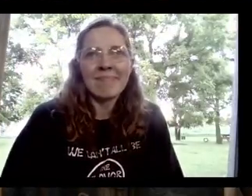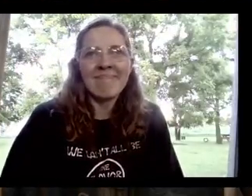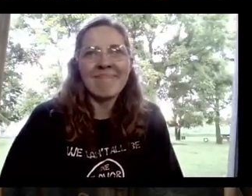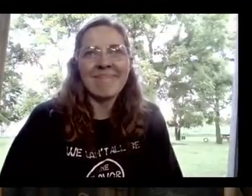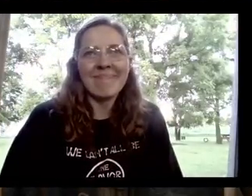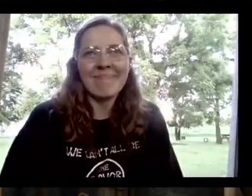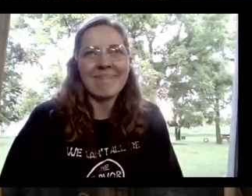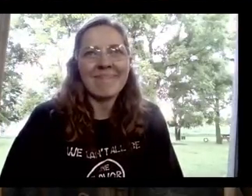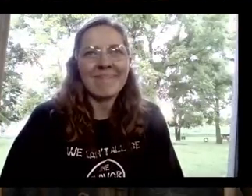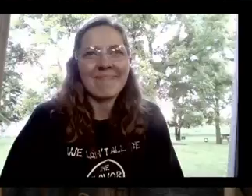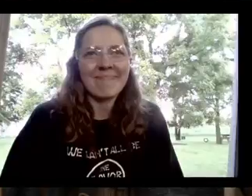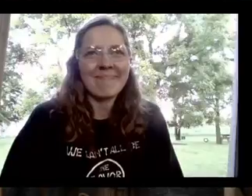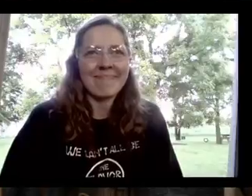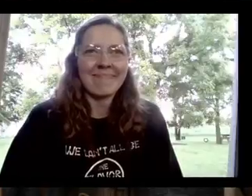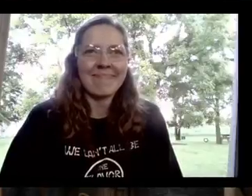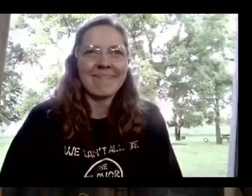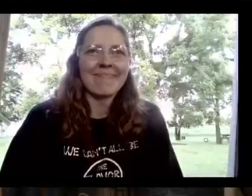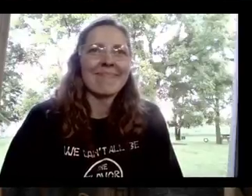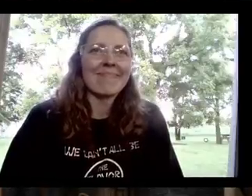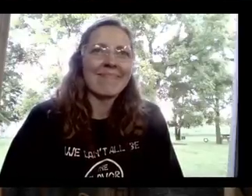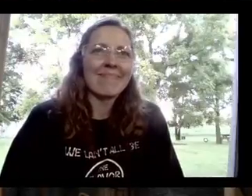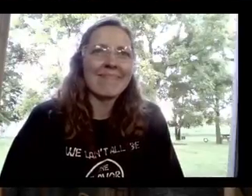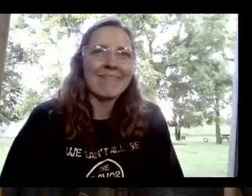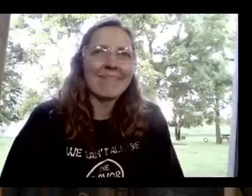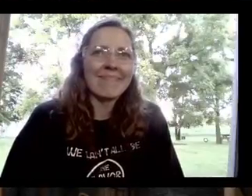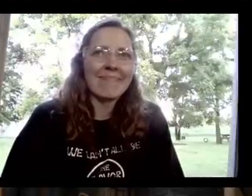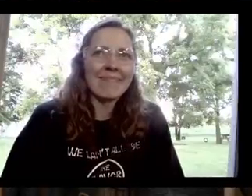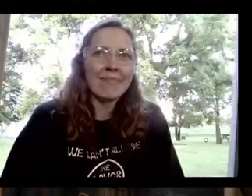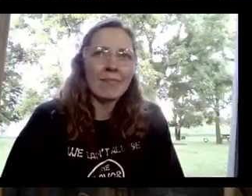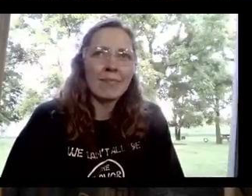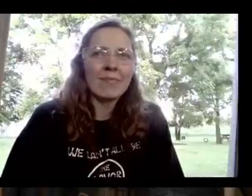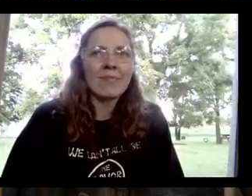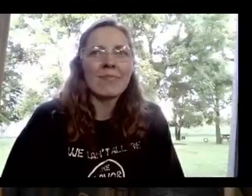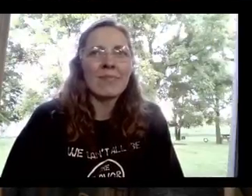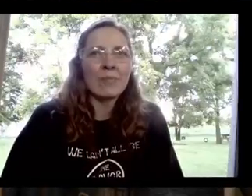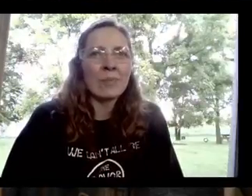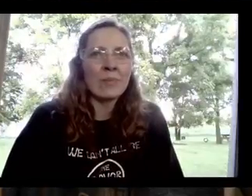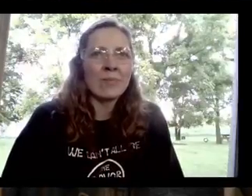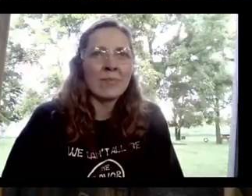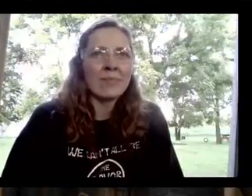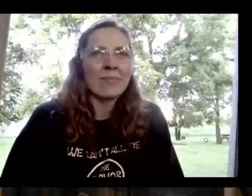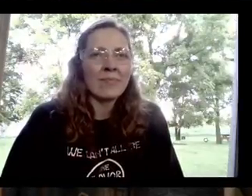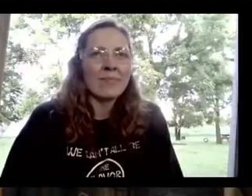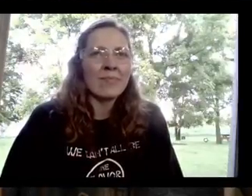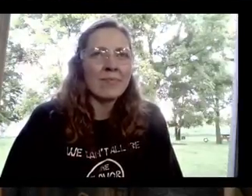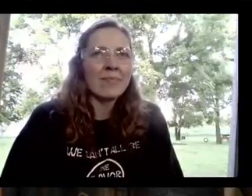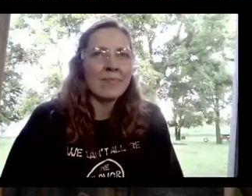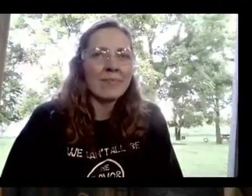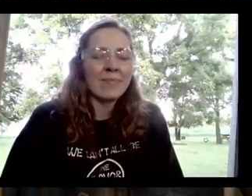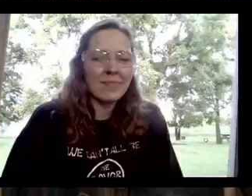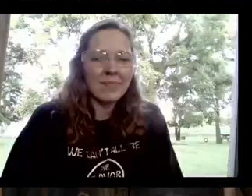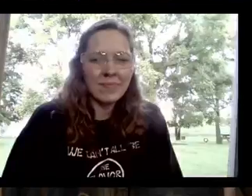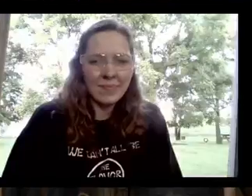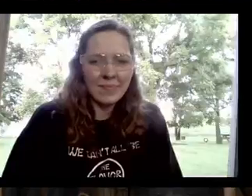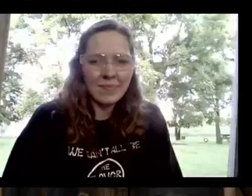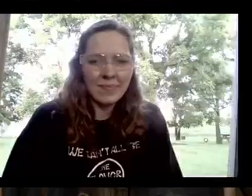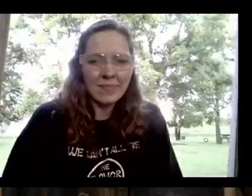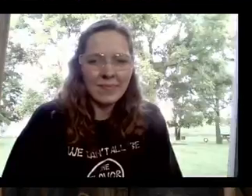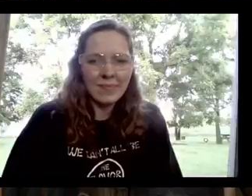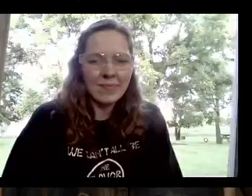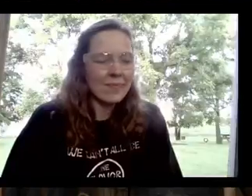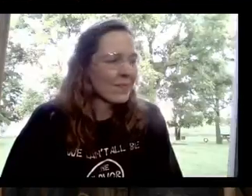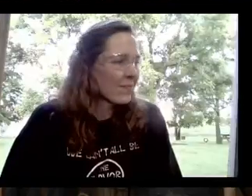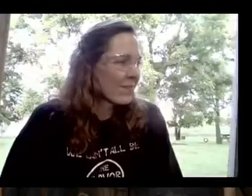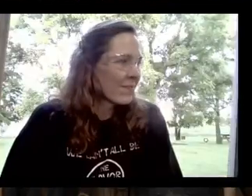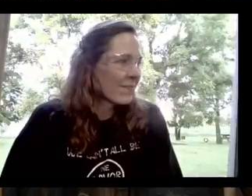time, right? And then we get to talking, and it's like, oh, okay, you know, and stuff. So, you know, before, no one wanted to